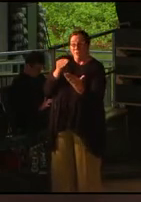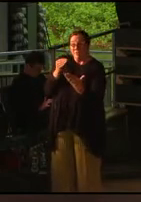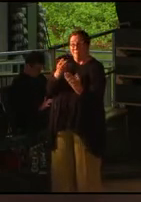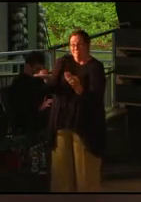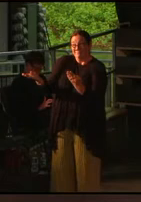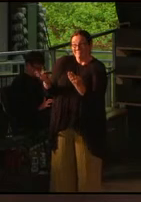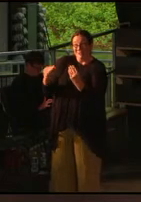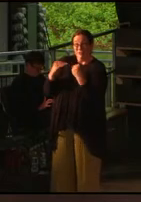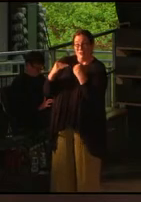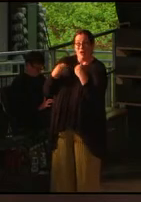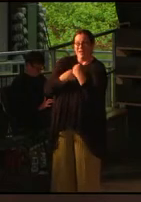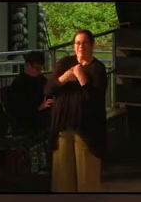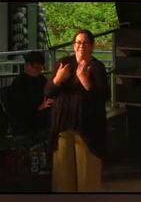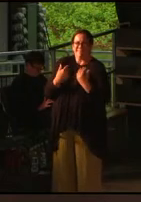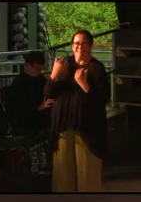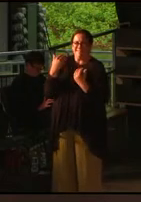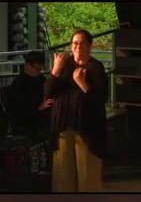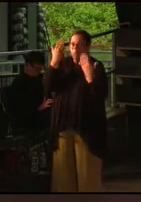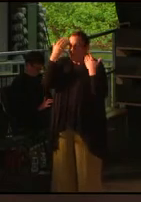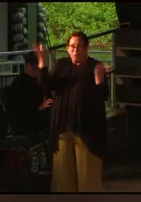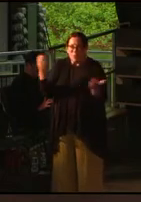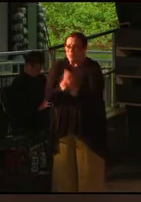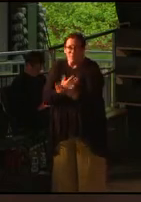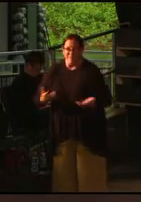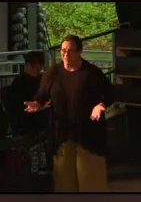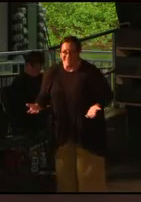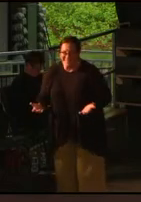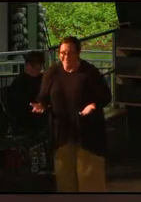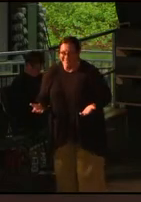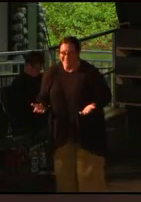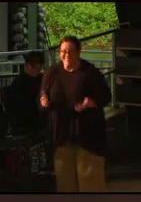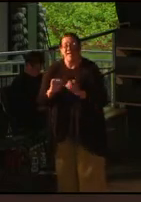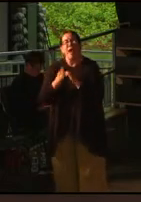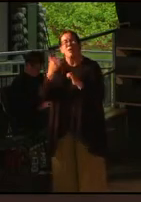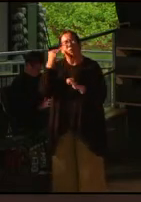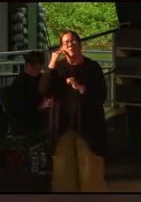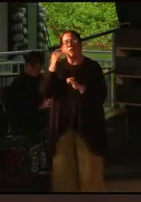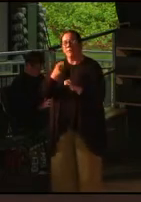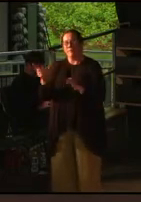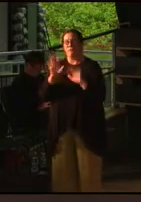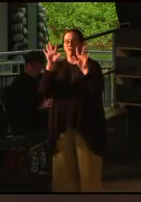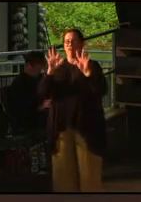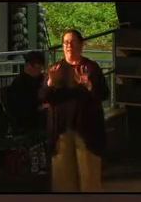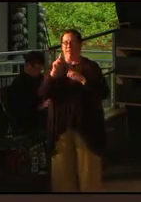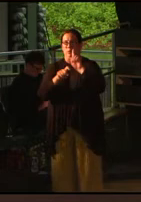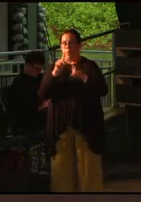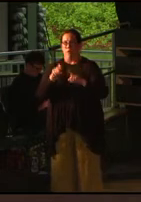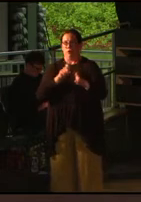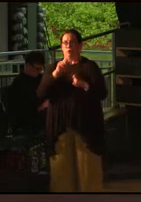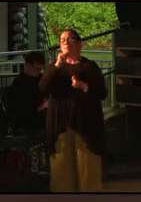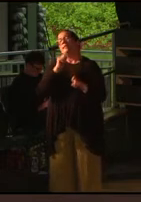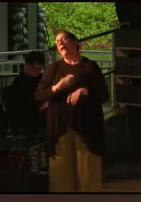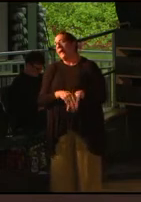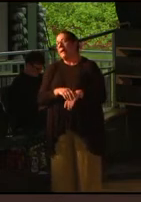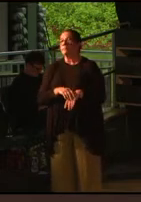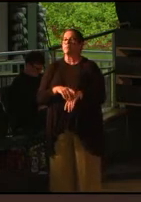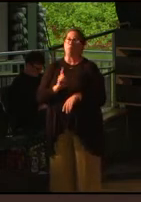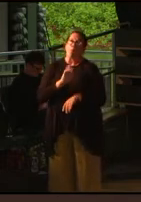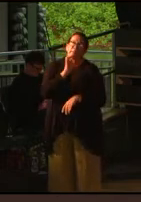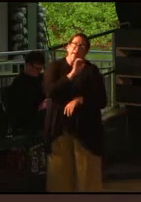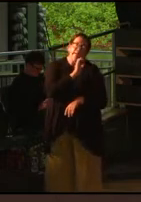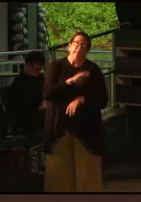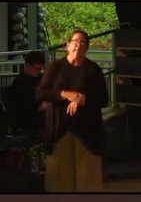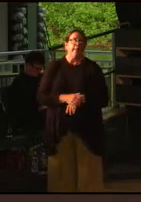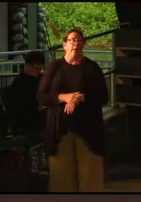think. How? You ask really great questions, and not just where is the cafeteria, or